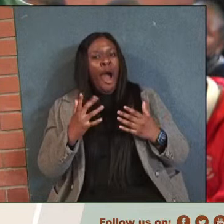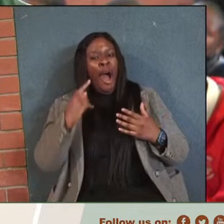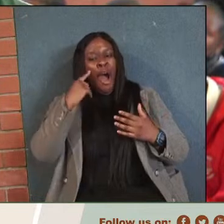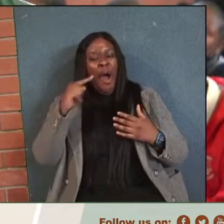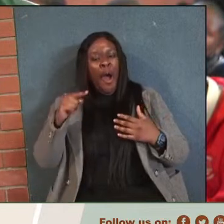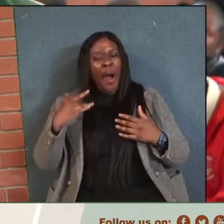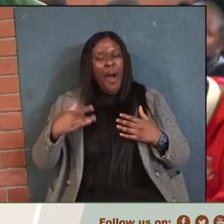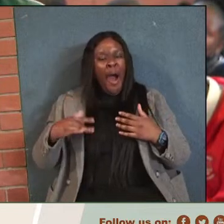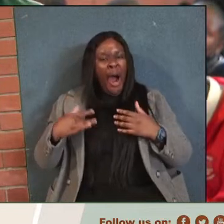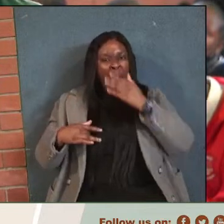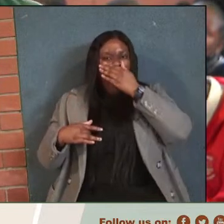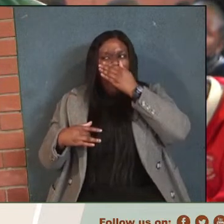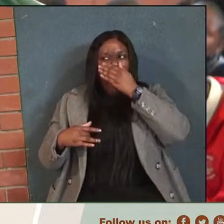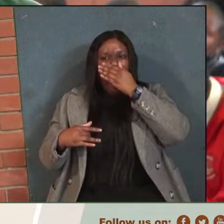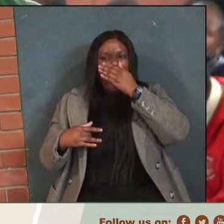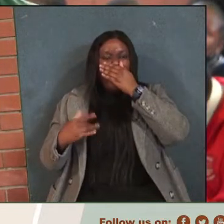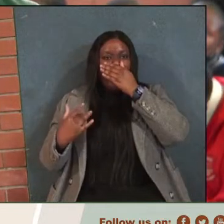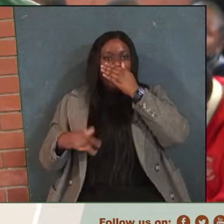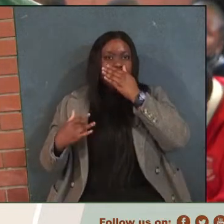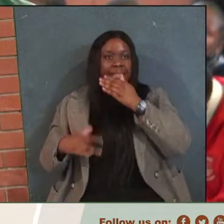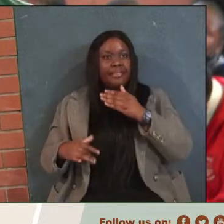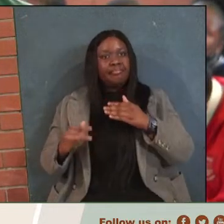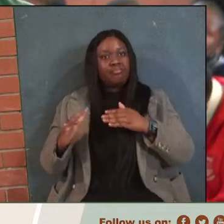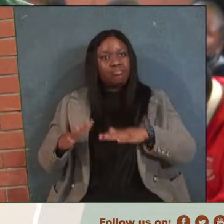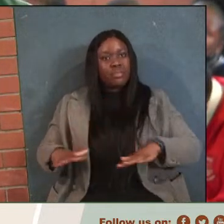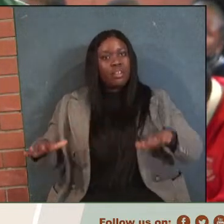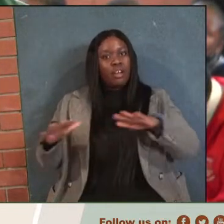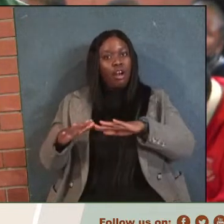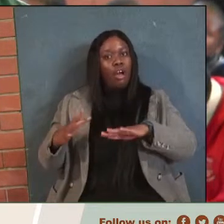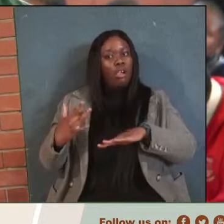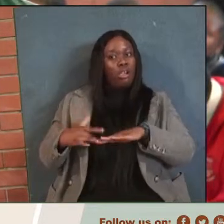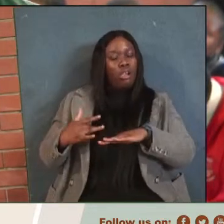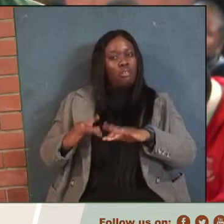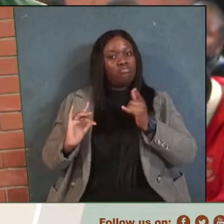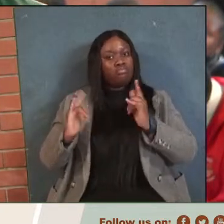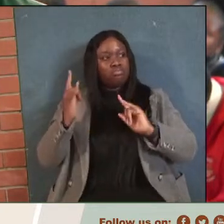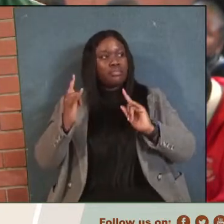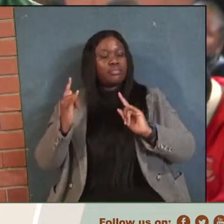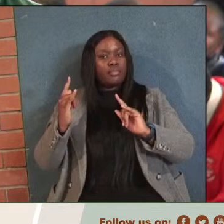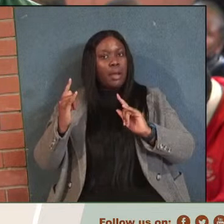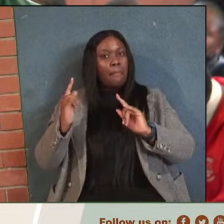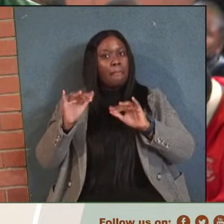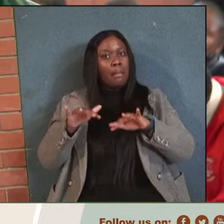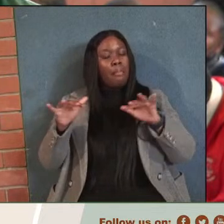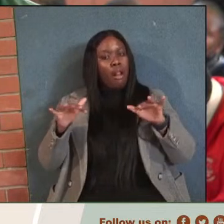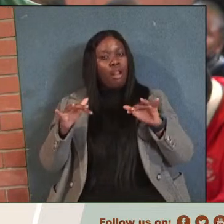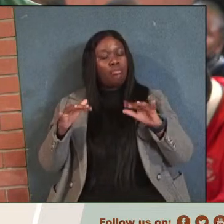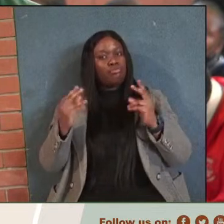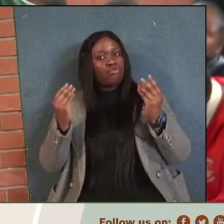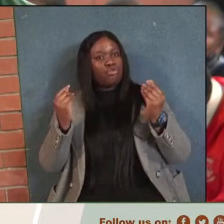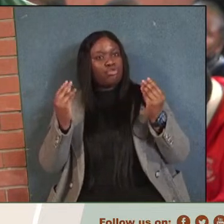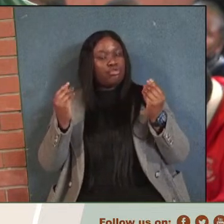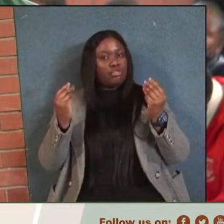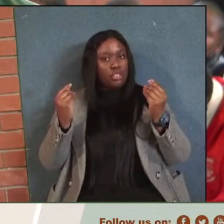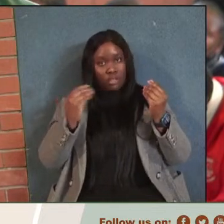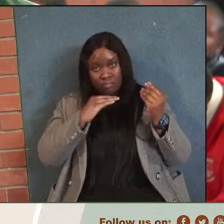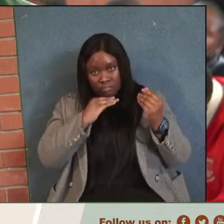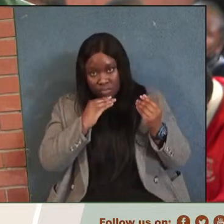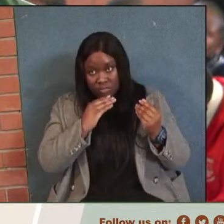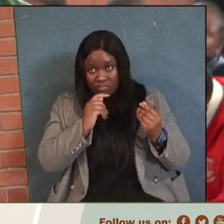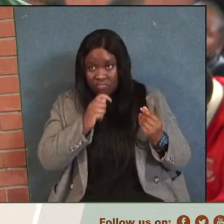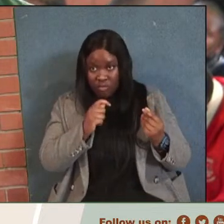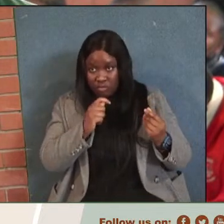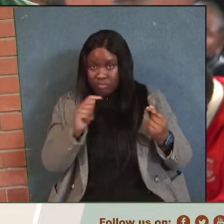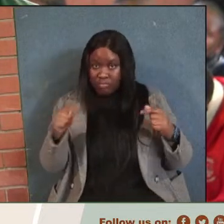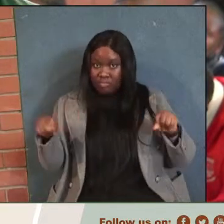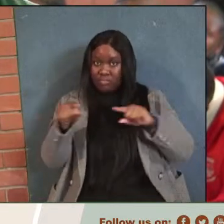because the school is located in an area where there's luxuries and high earning incomes of the families around, does not necessarily mean that